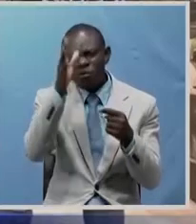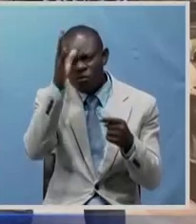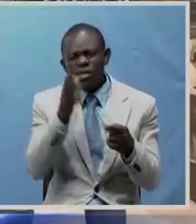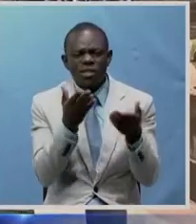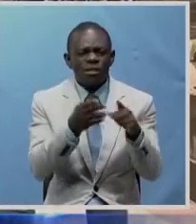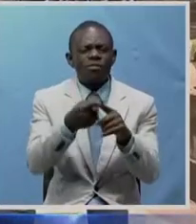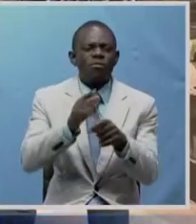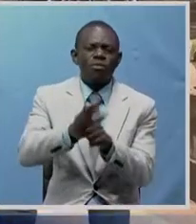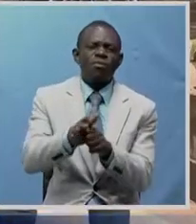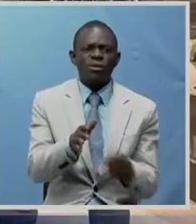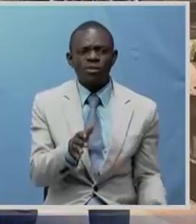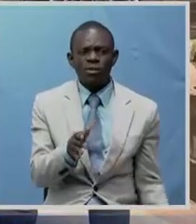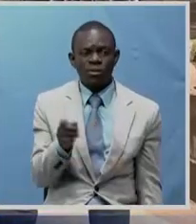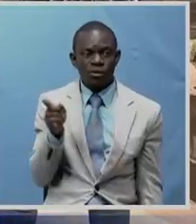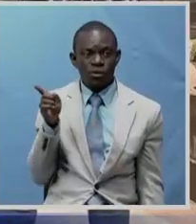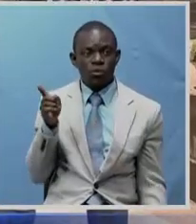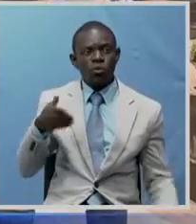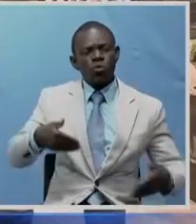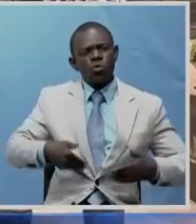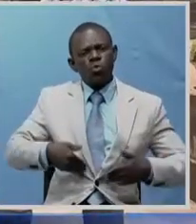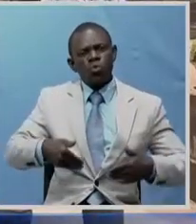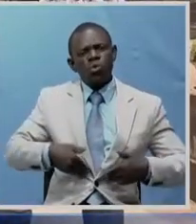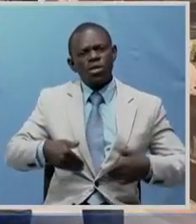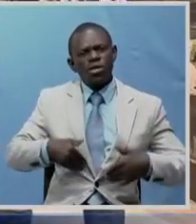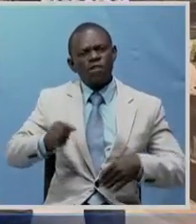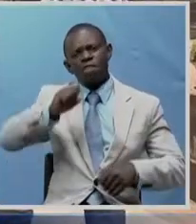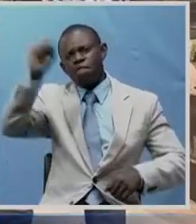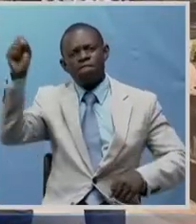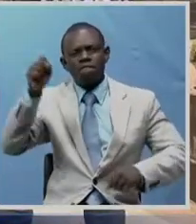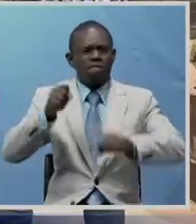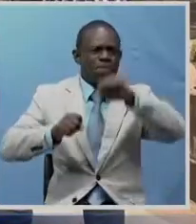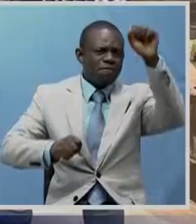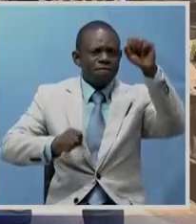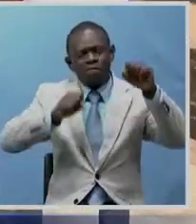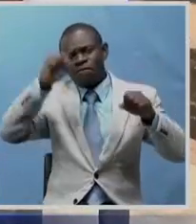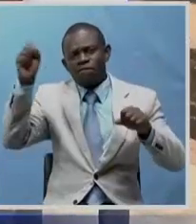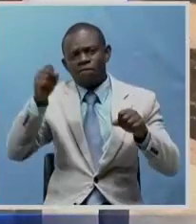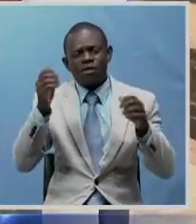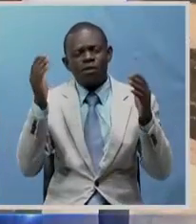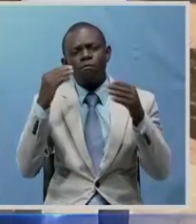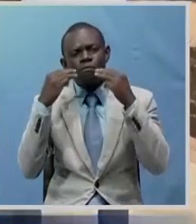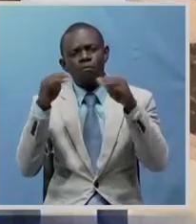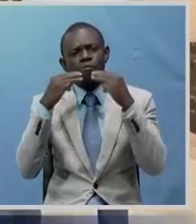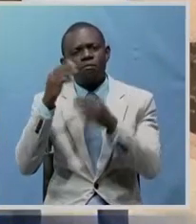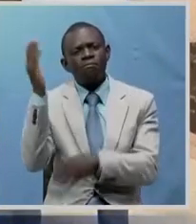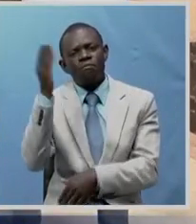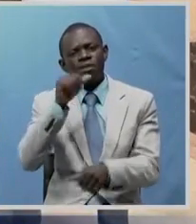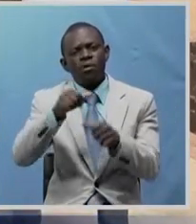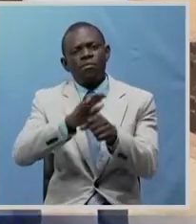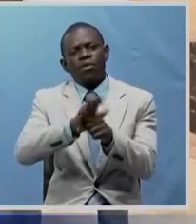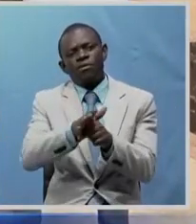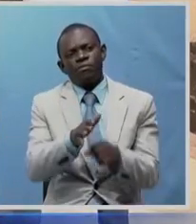ambassadors of justice taking the youth campaign message on COVID-19 to another level. Preventive measure number